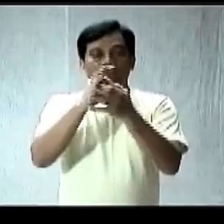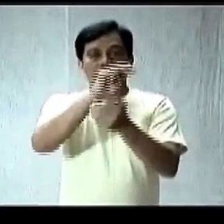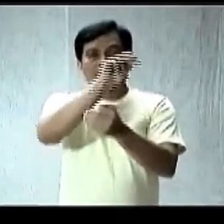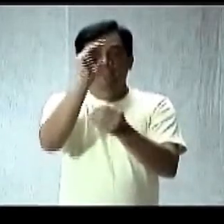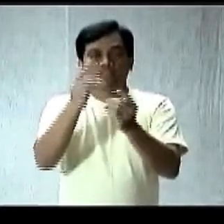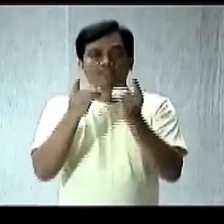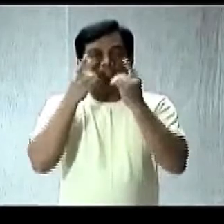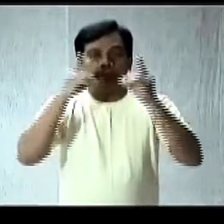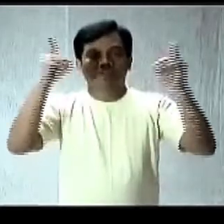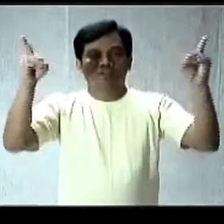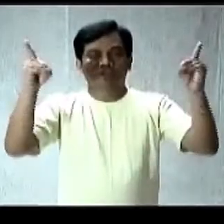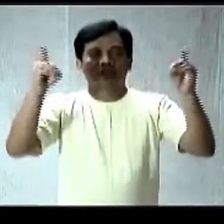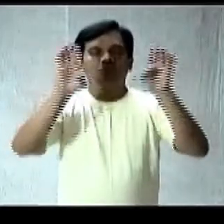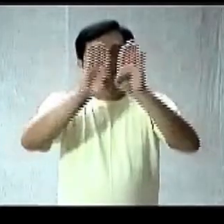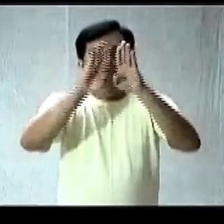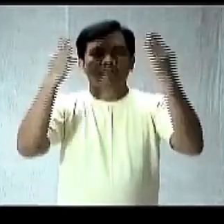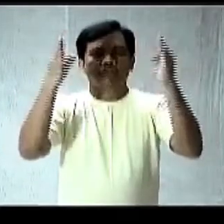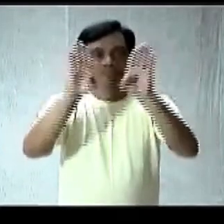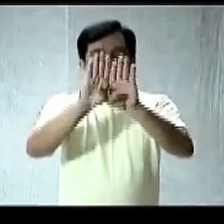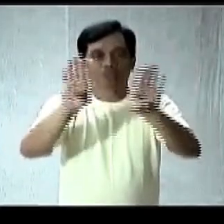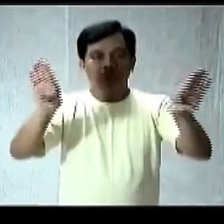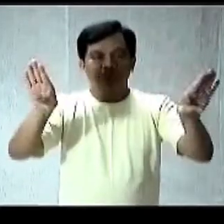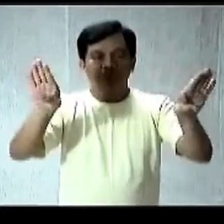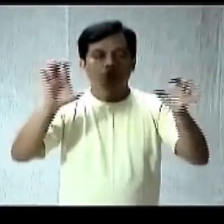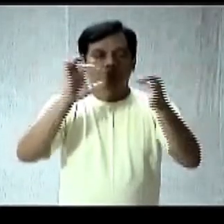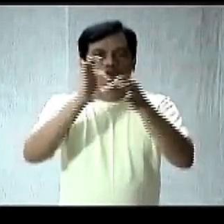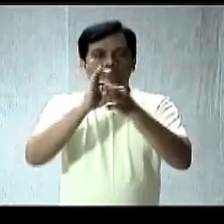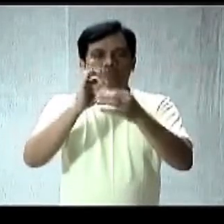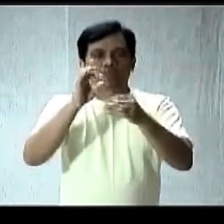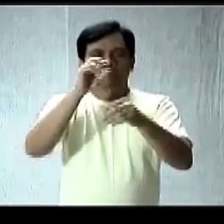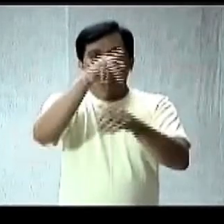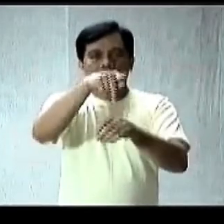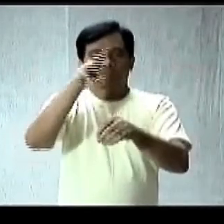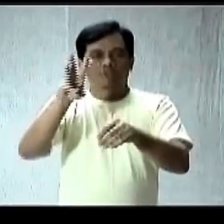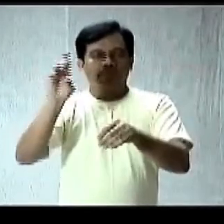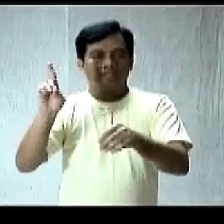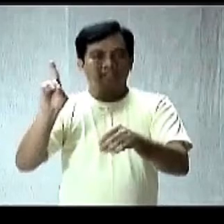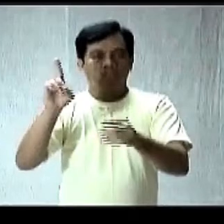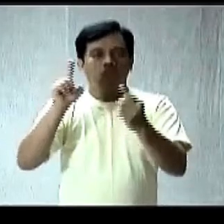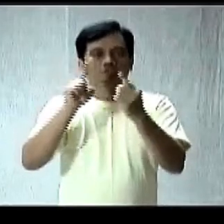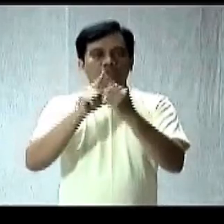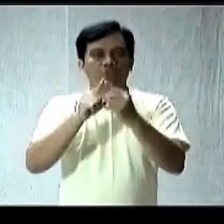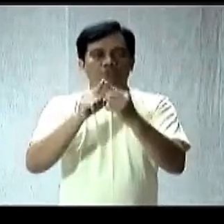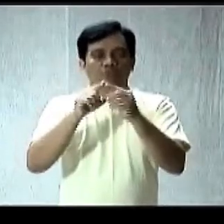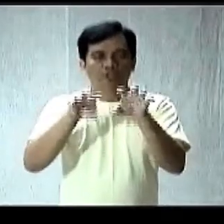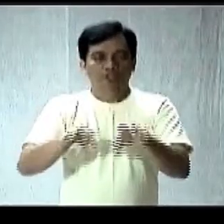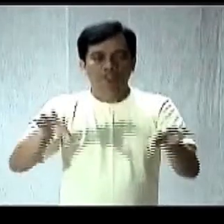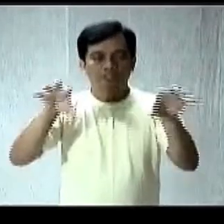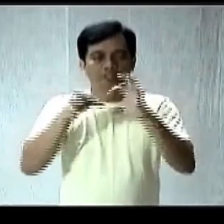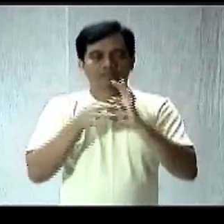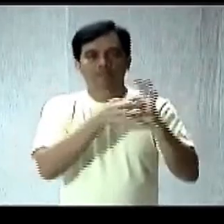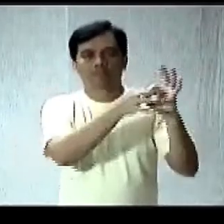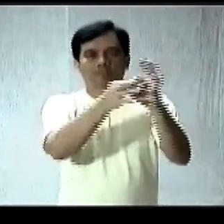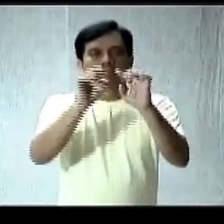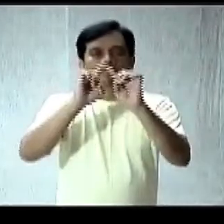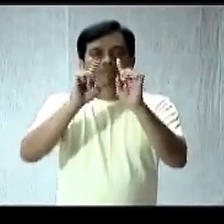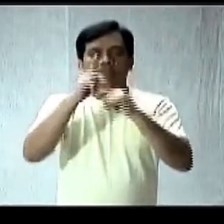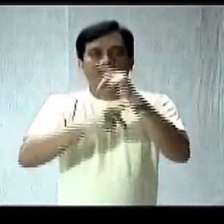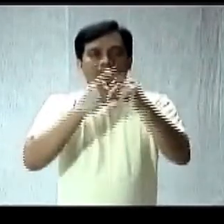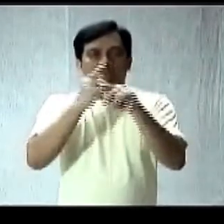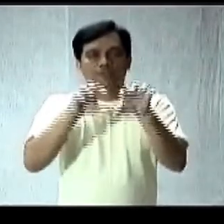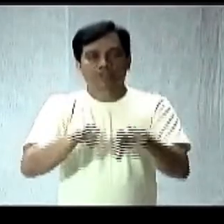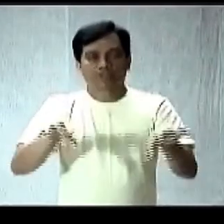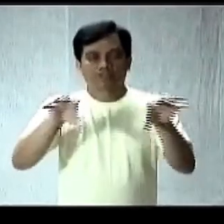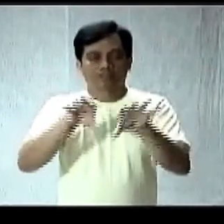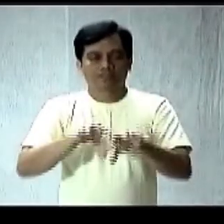Because of that Manila Declaration, it opened the doors for persons with disabilities to engage themselves in this kind